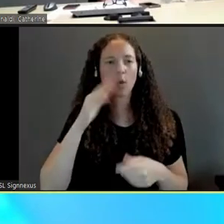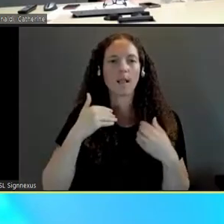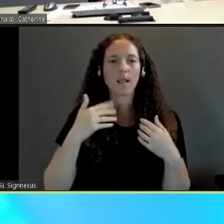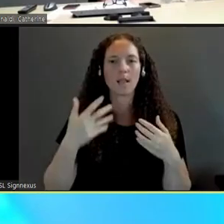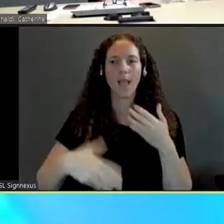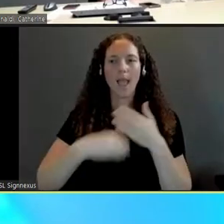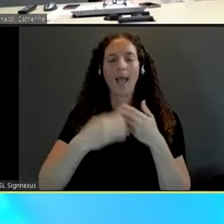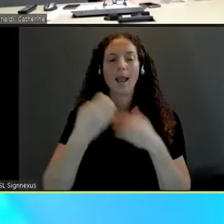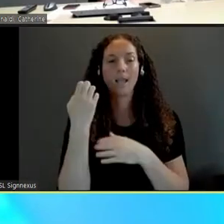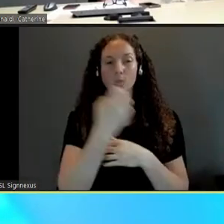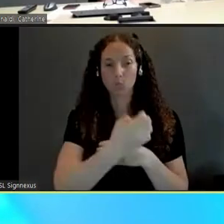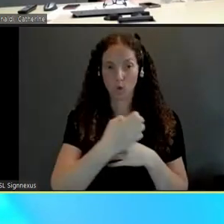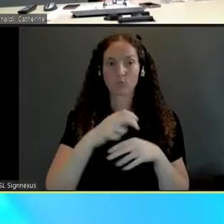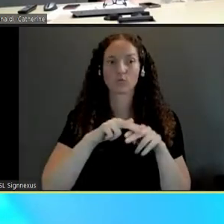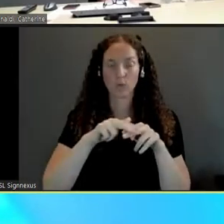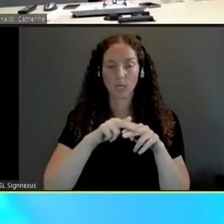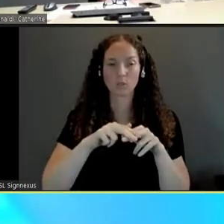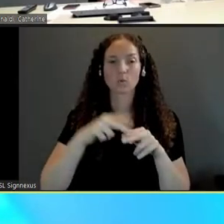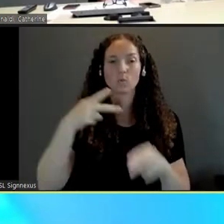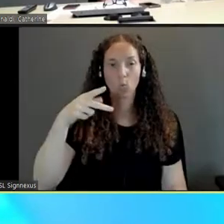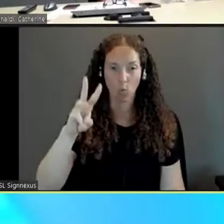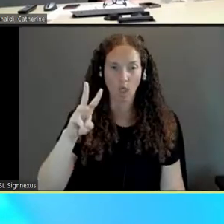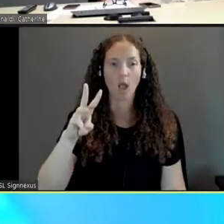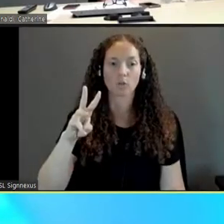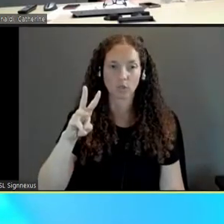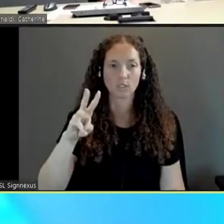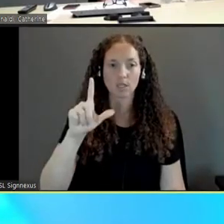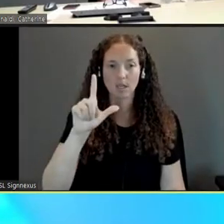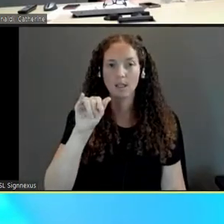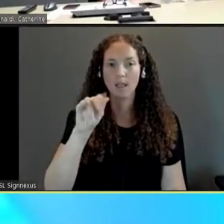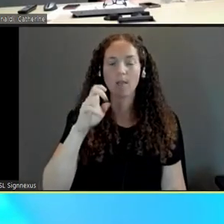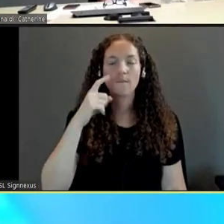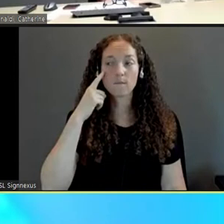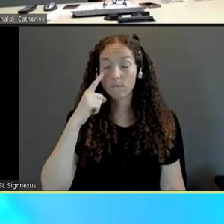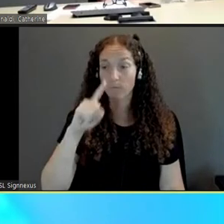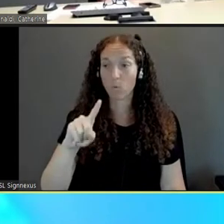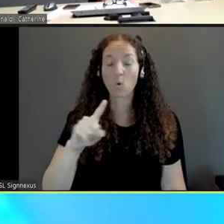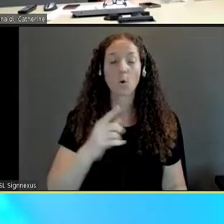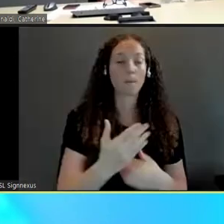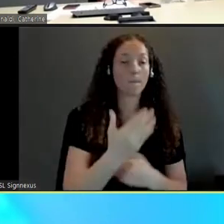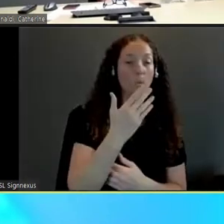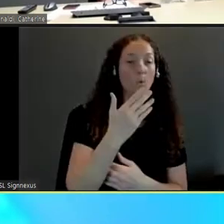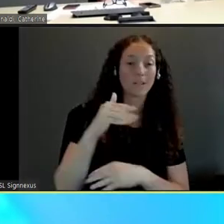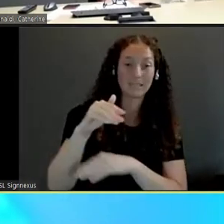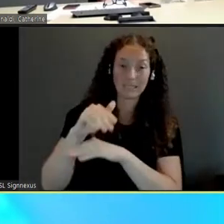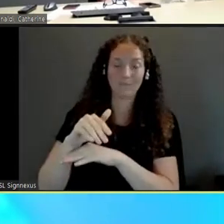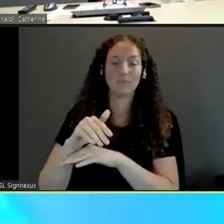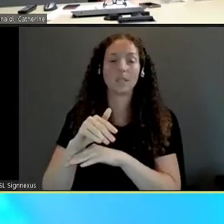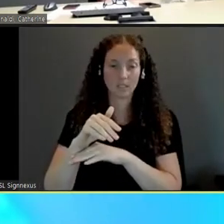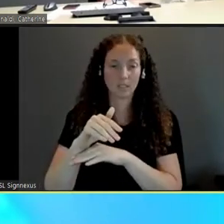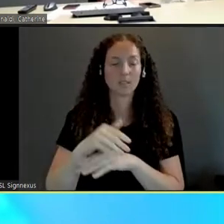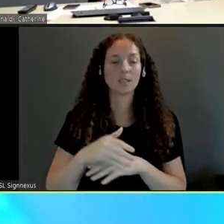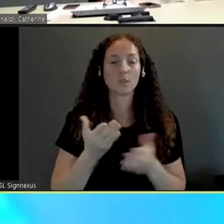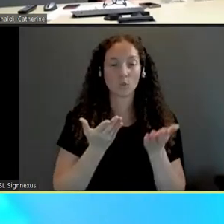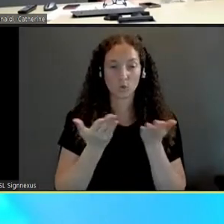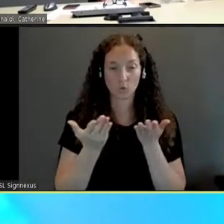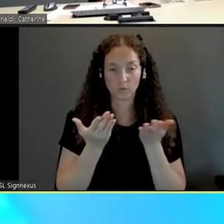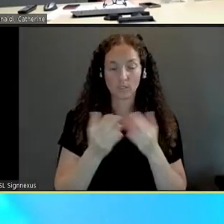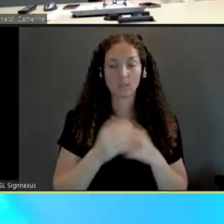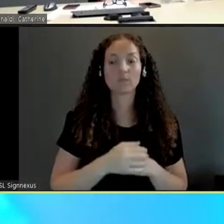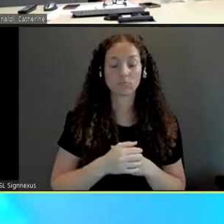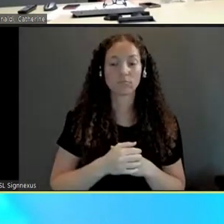branch for morning and evening service. This would be a huge benefit